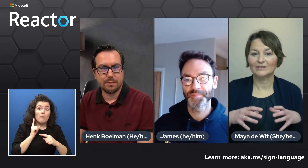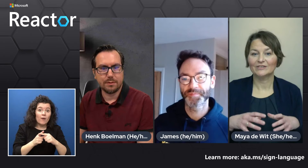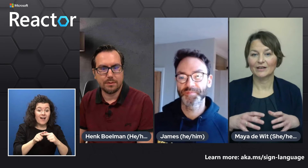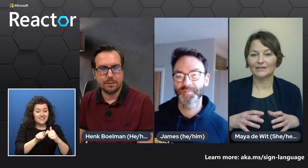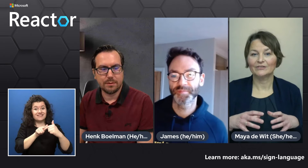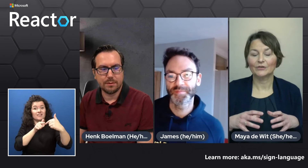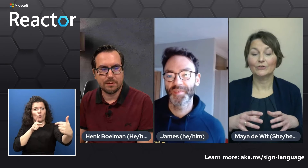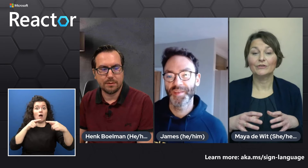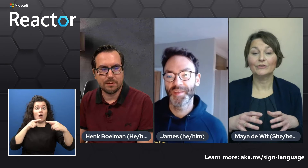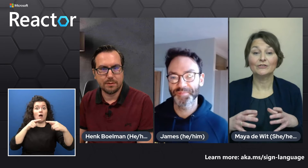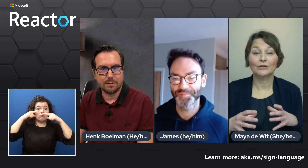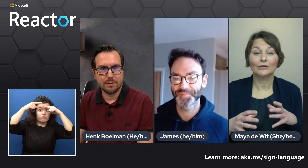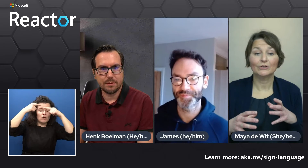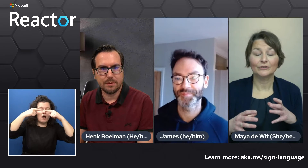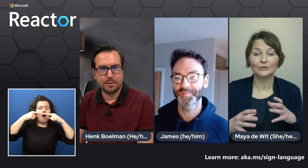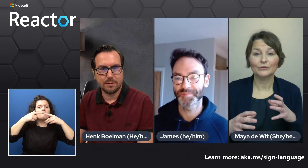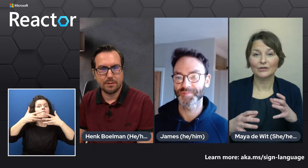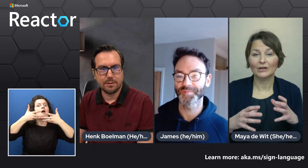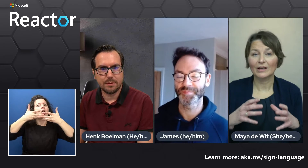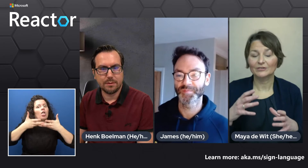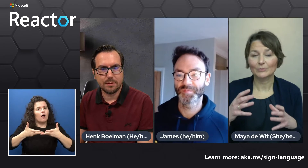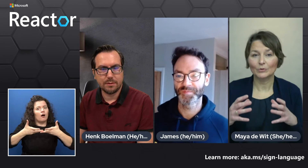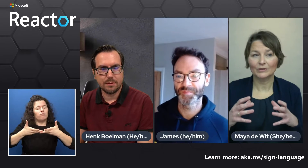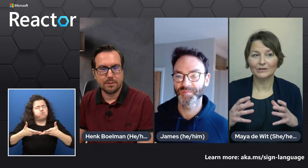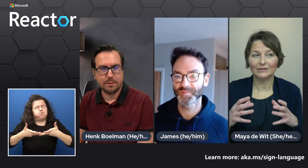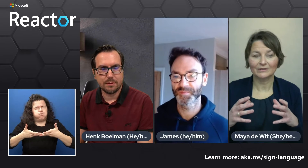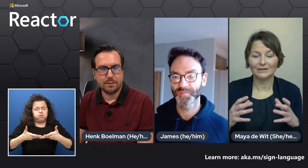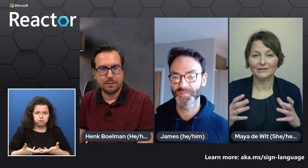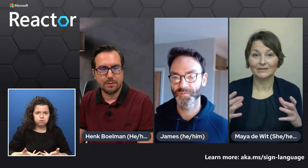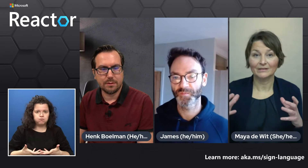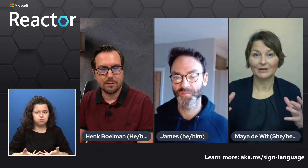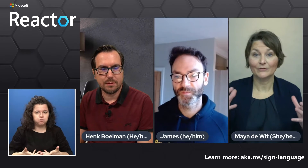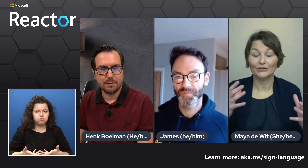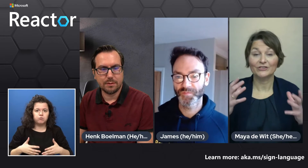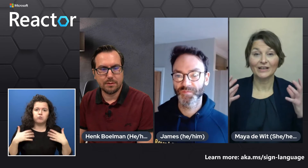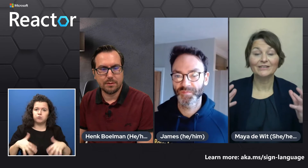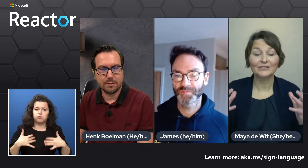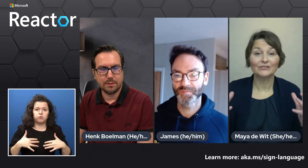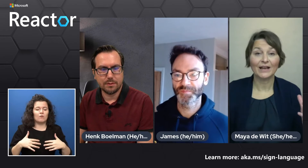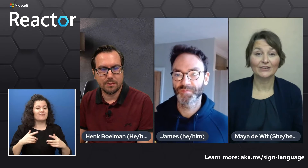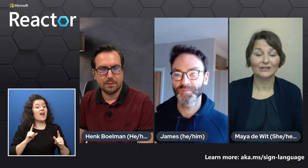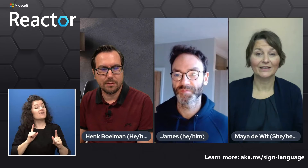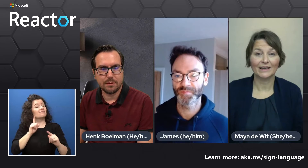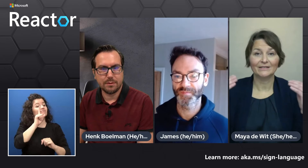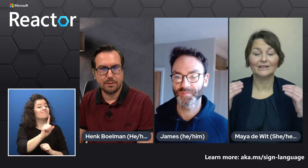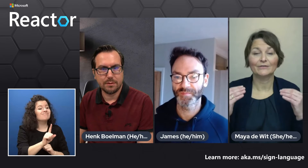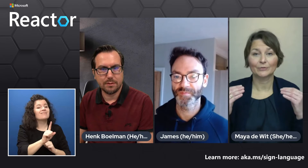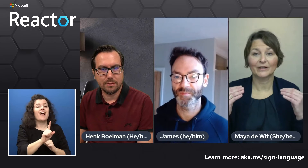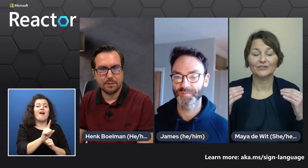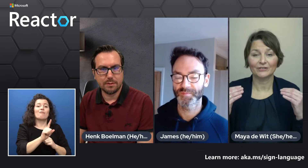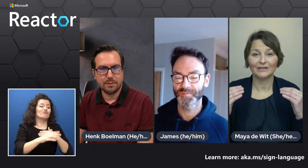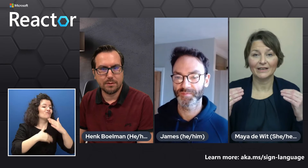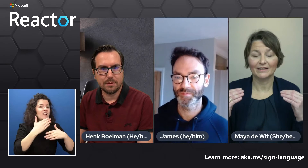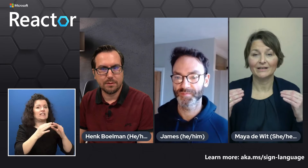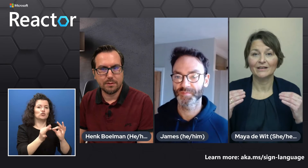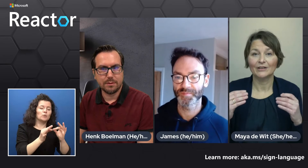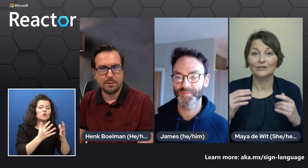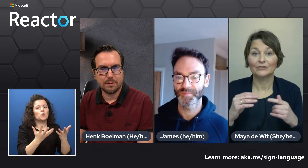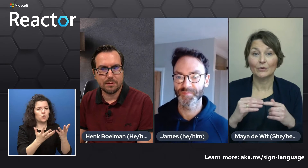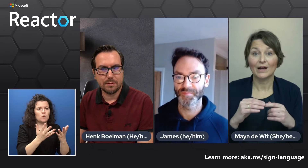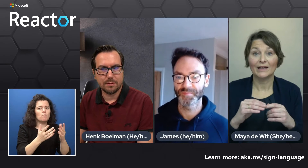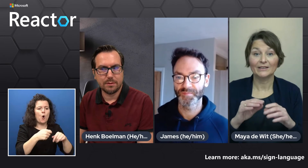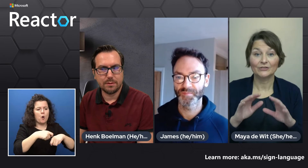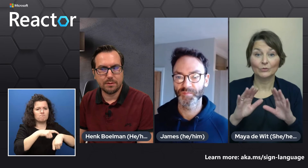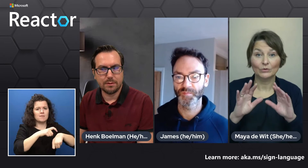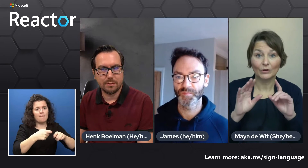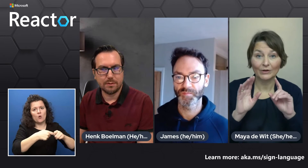on site. So you need to use a lot more of your senses to actually get the information in.